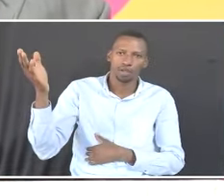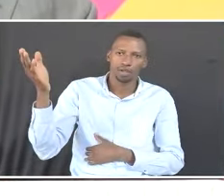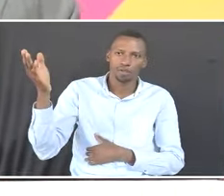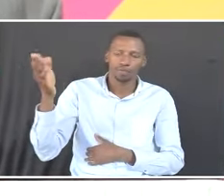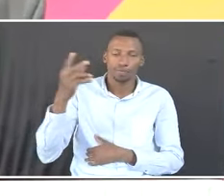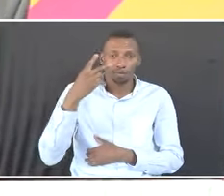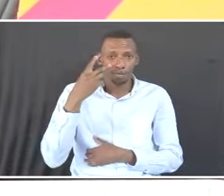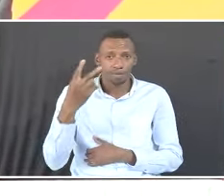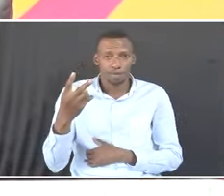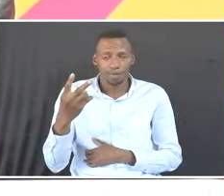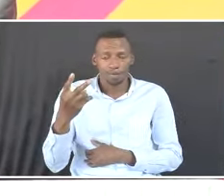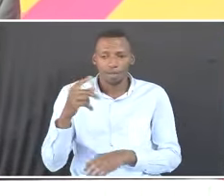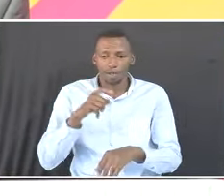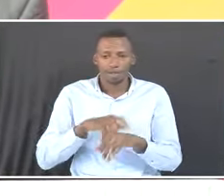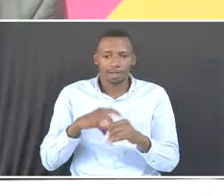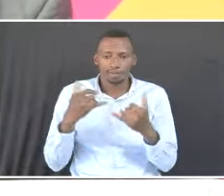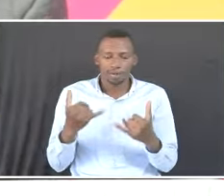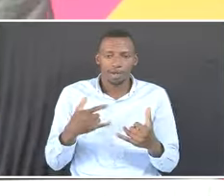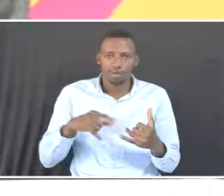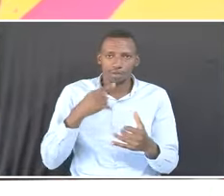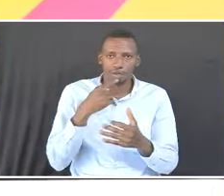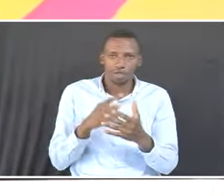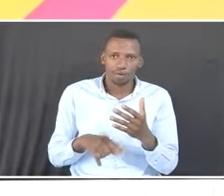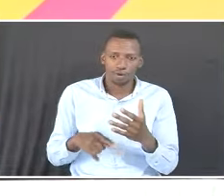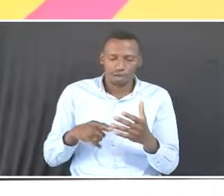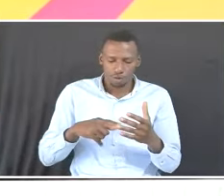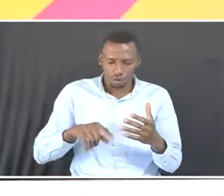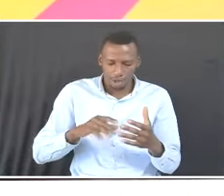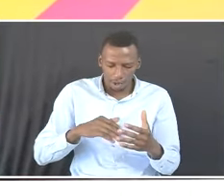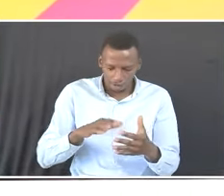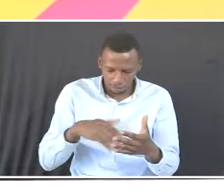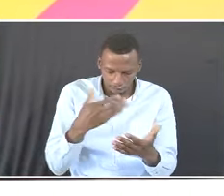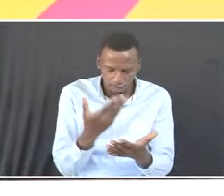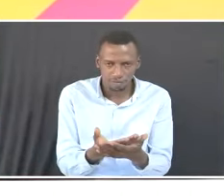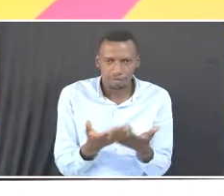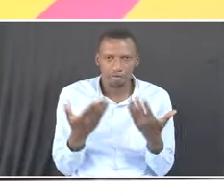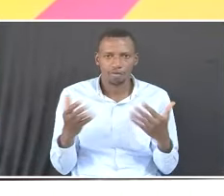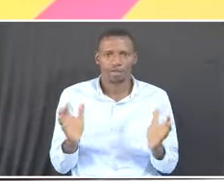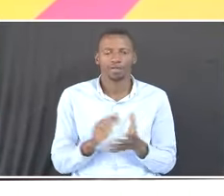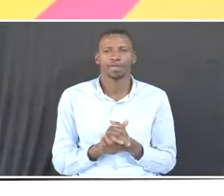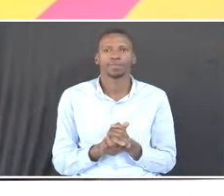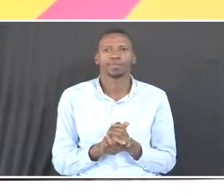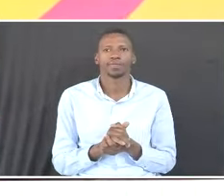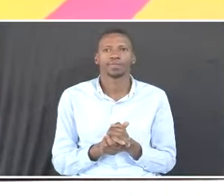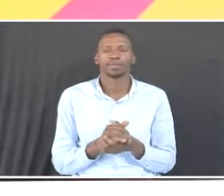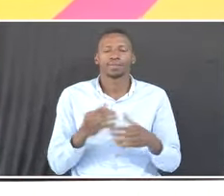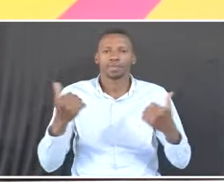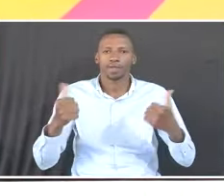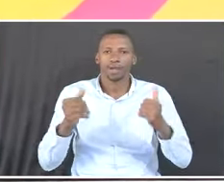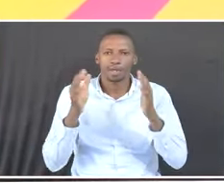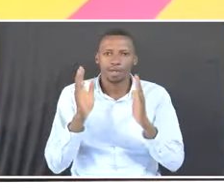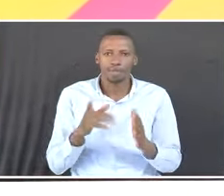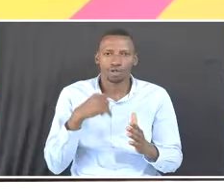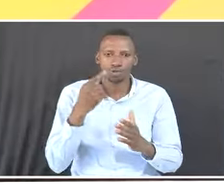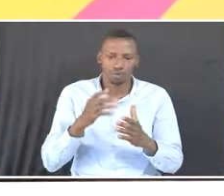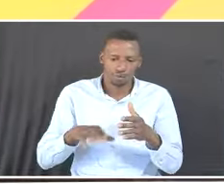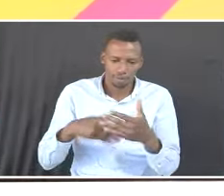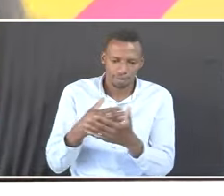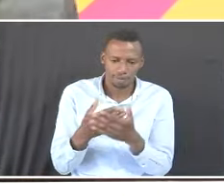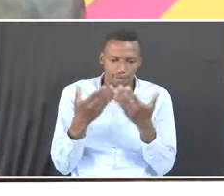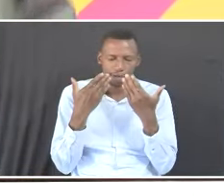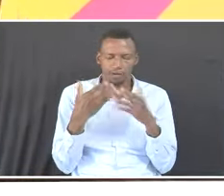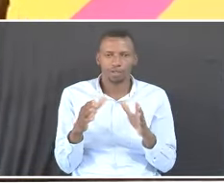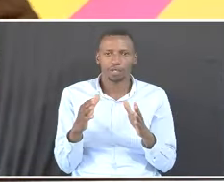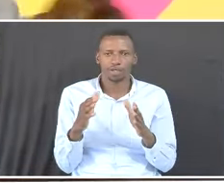a point, people of God, where we say we have reached. And anyone who has reached has